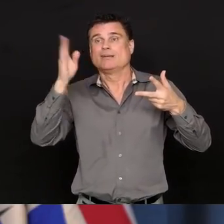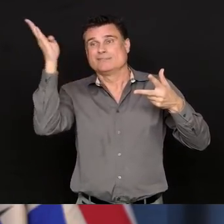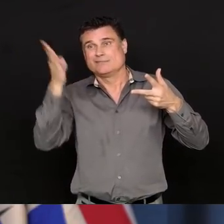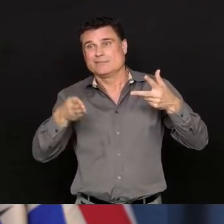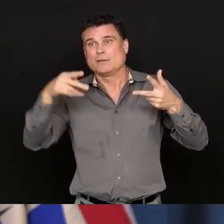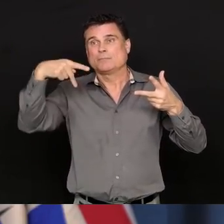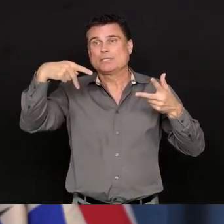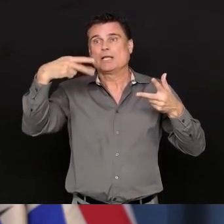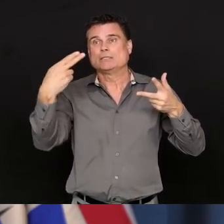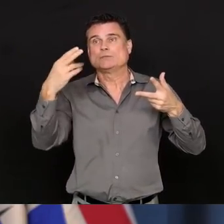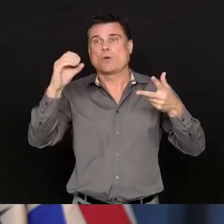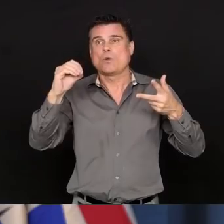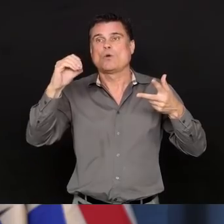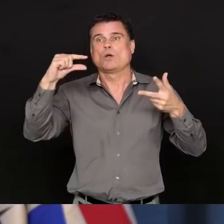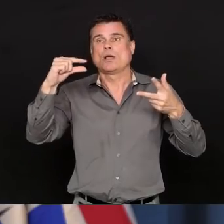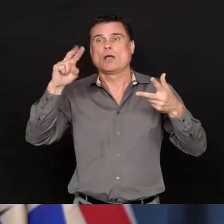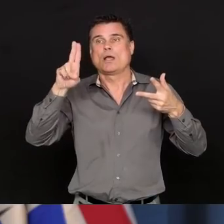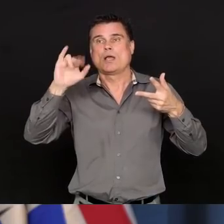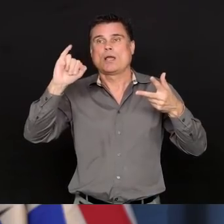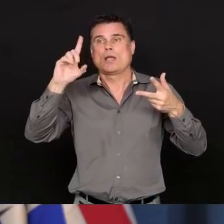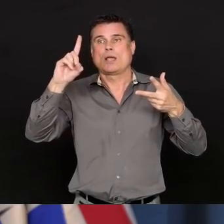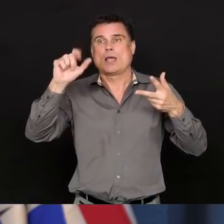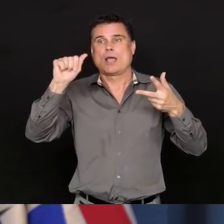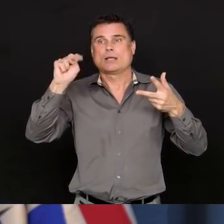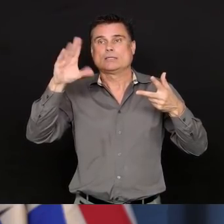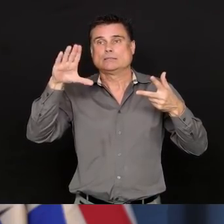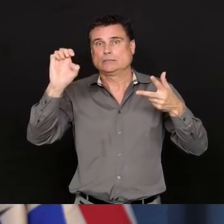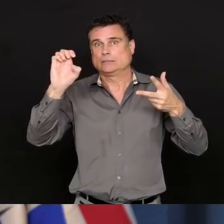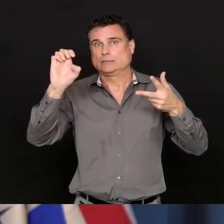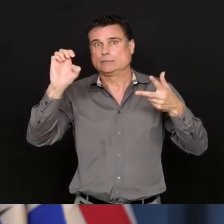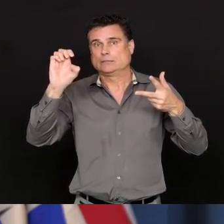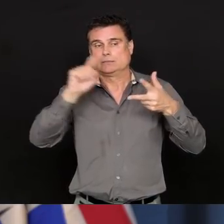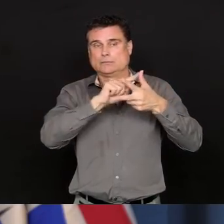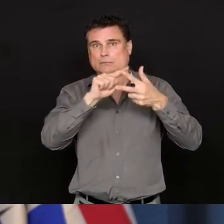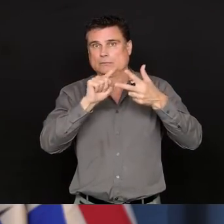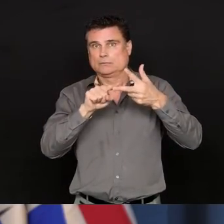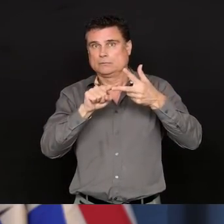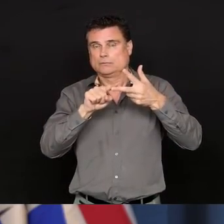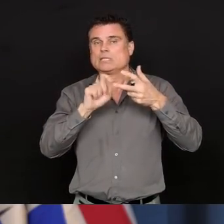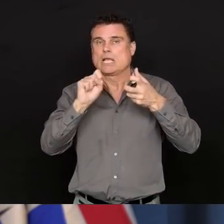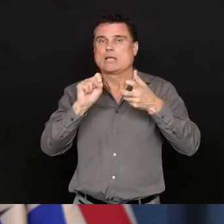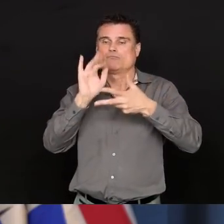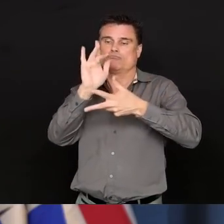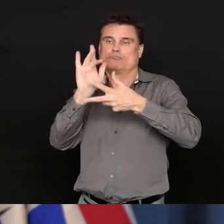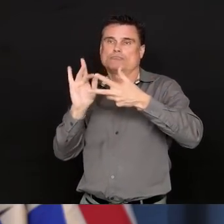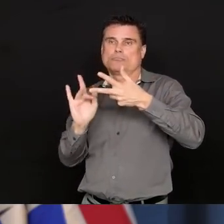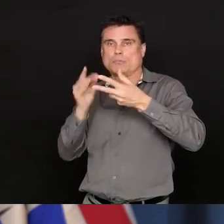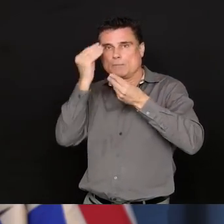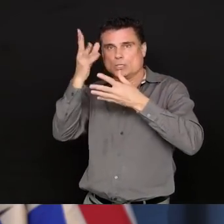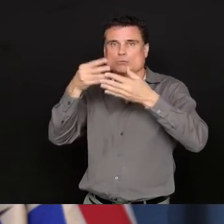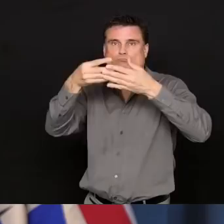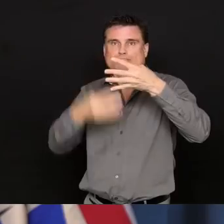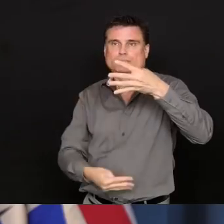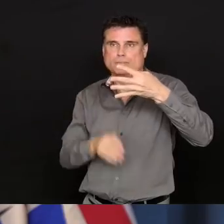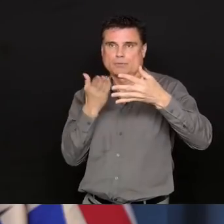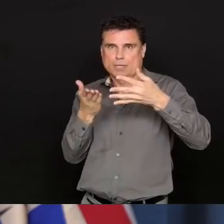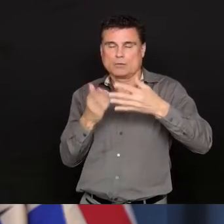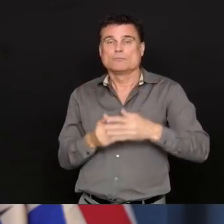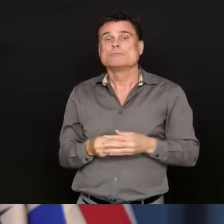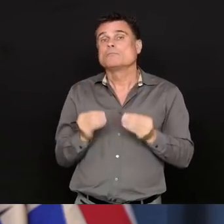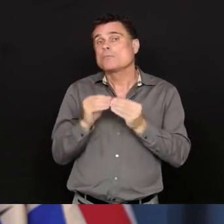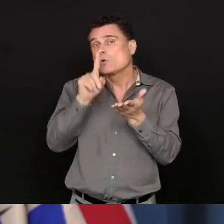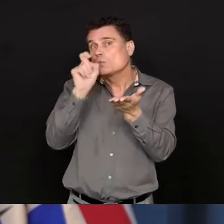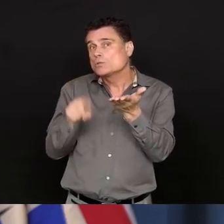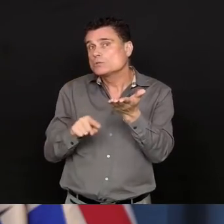gov.bc.ca/PHO guidance. Last question today is from Nick Johansson from Castanet. Go ahead. Hi, Dr. Henry. Are you able to provide